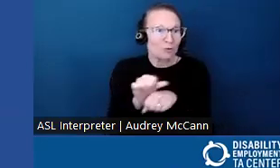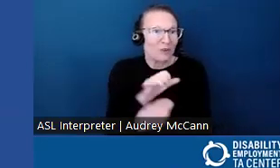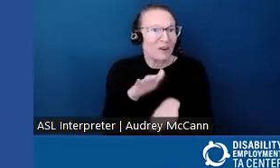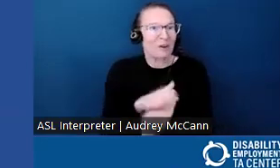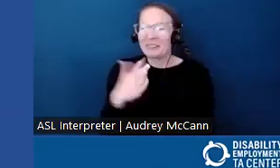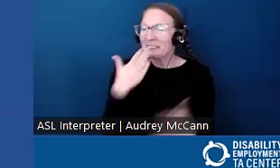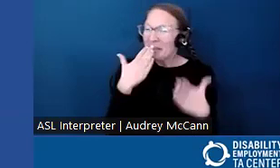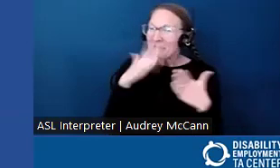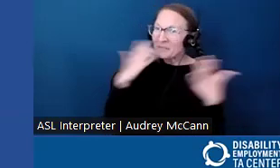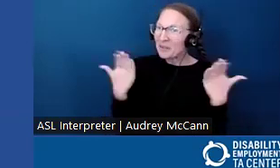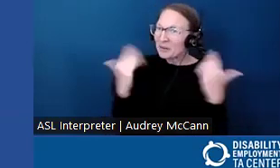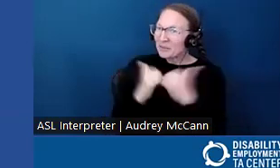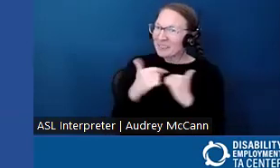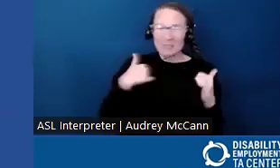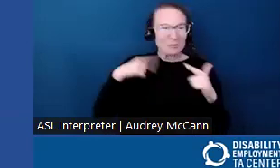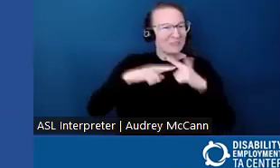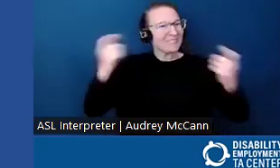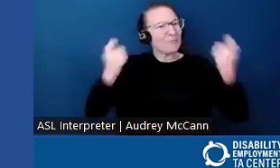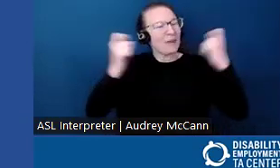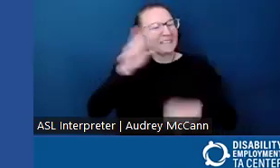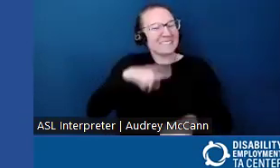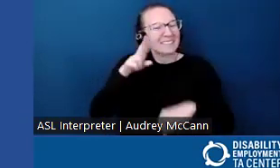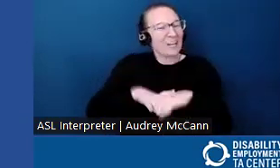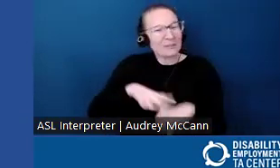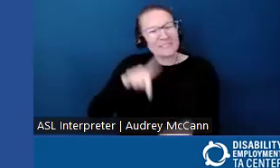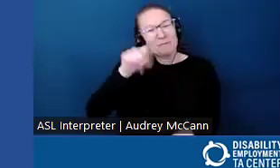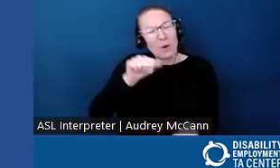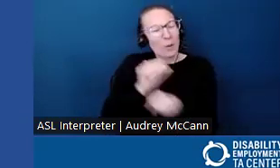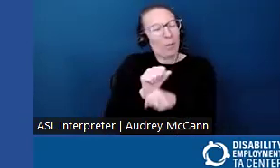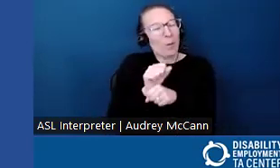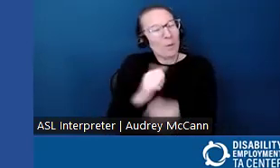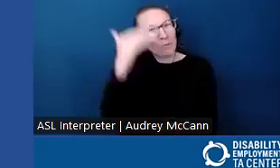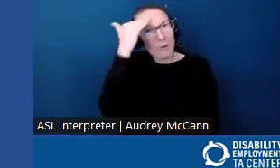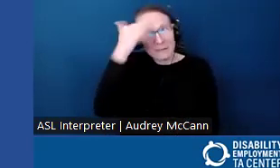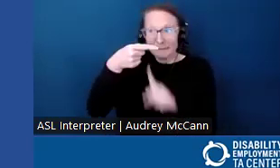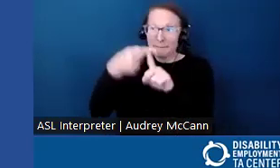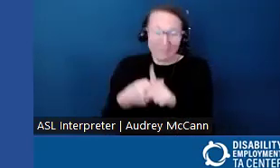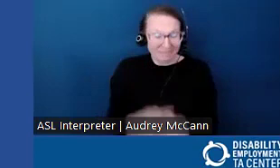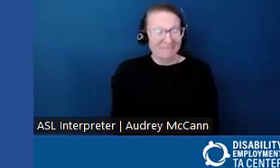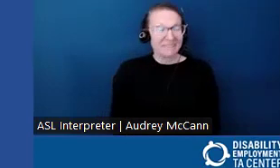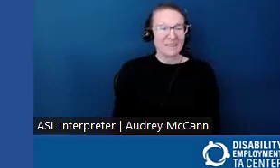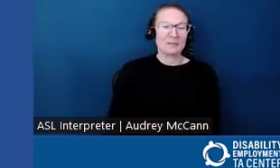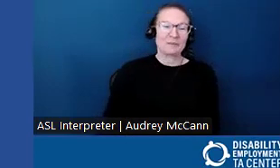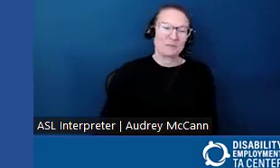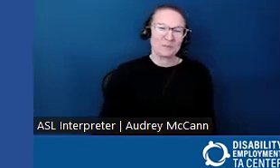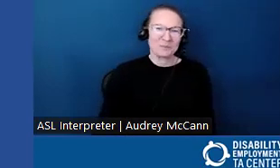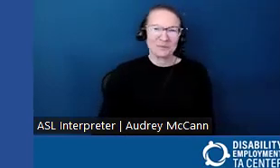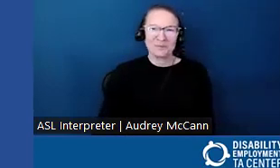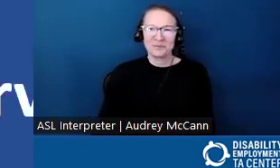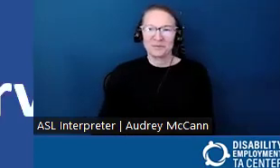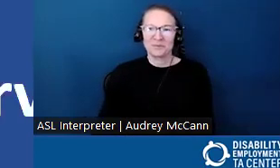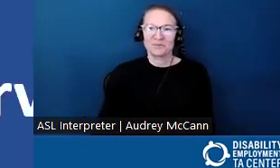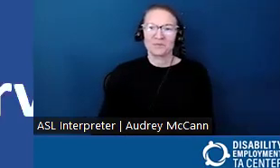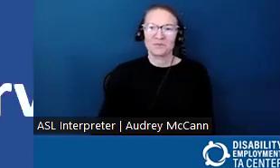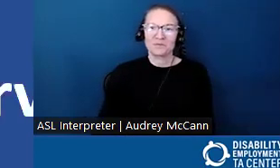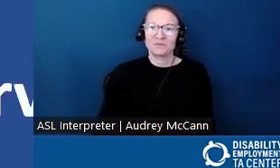here with us to celebrate National Disability Employment Awareness Month. And with that, we're going to go over to the next